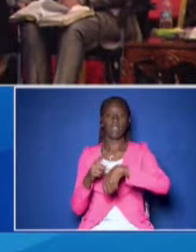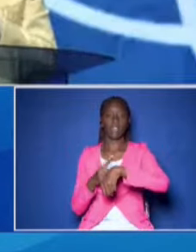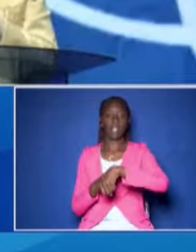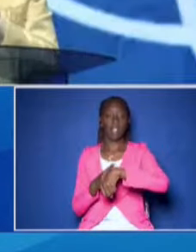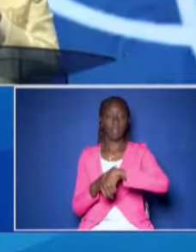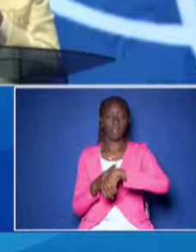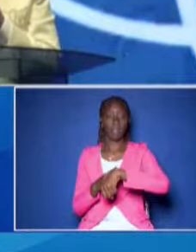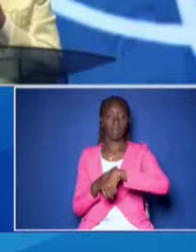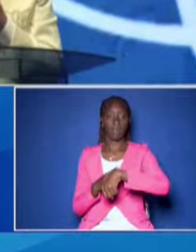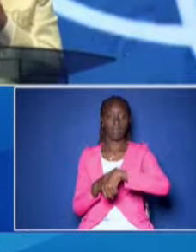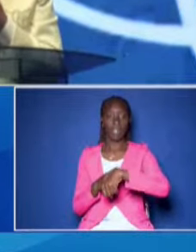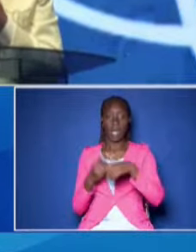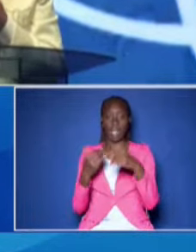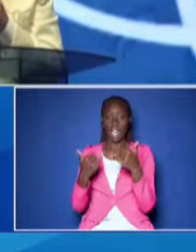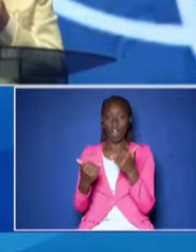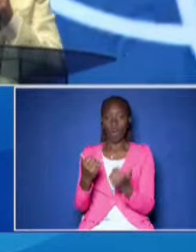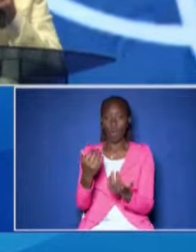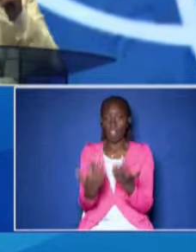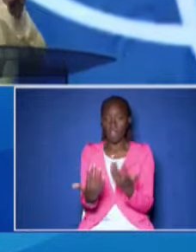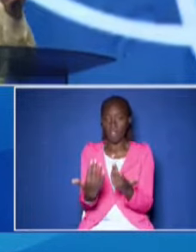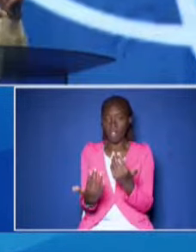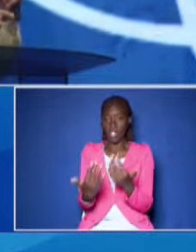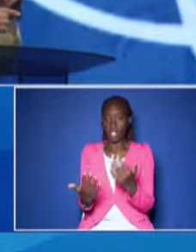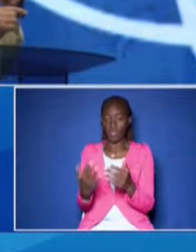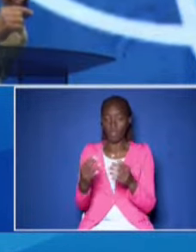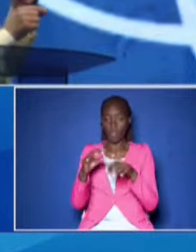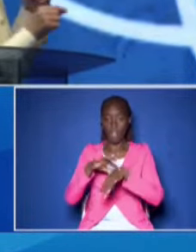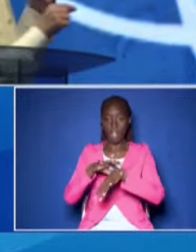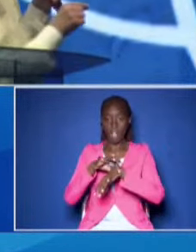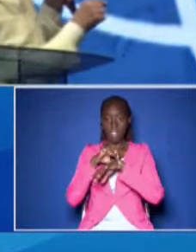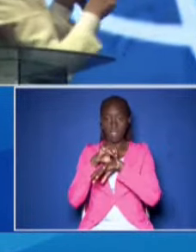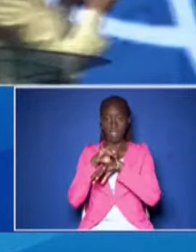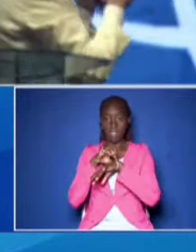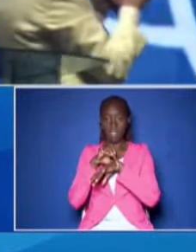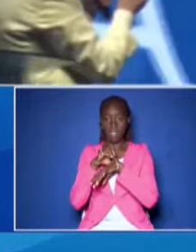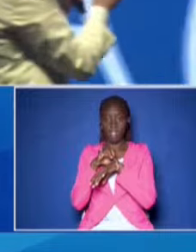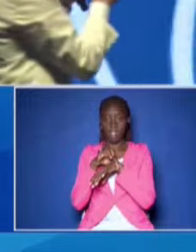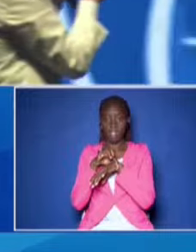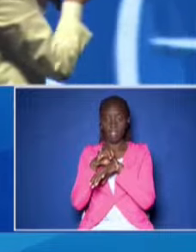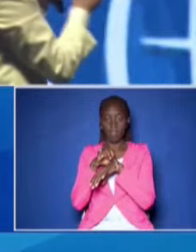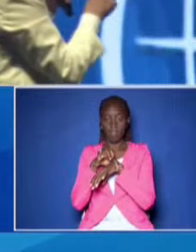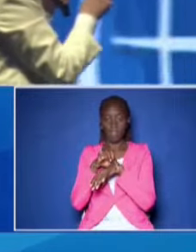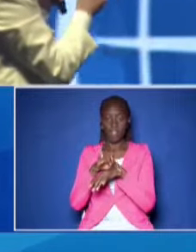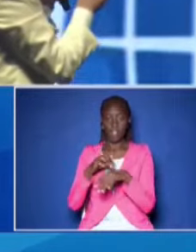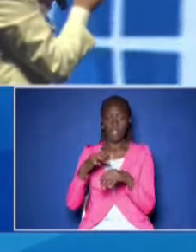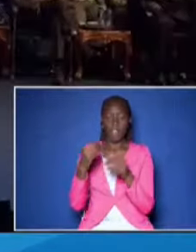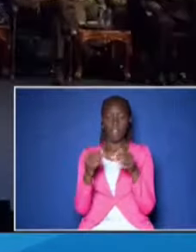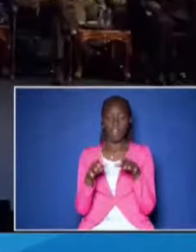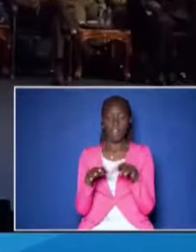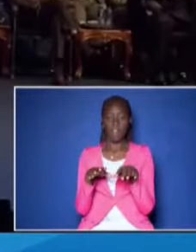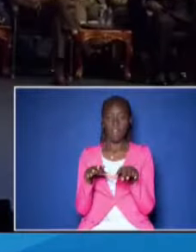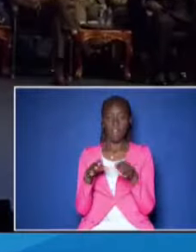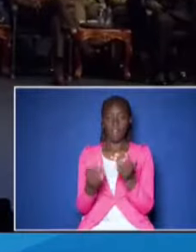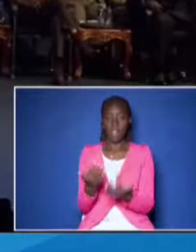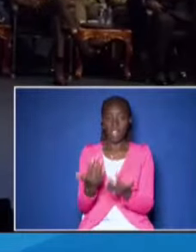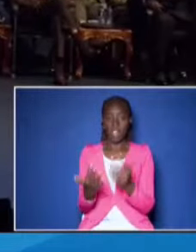but the furnace of Earth the furnace of